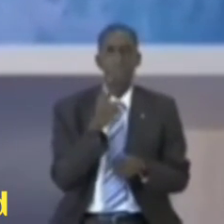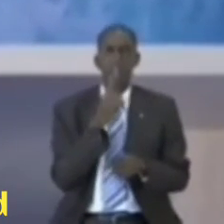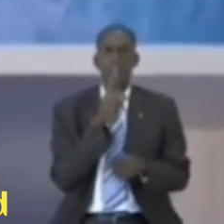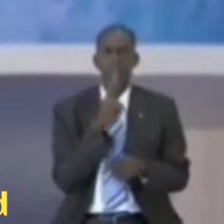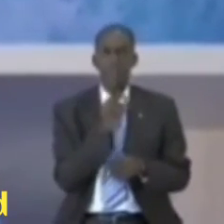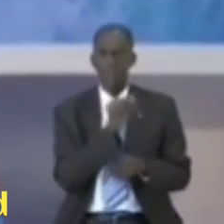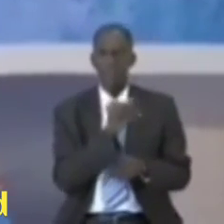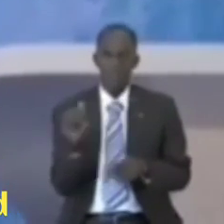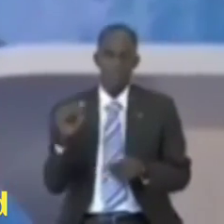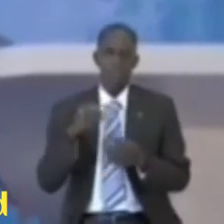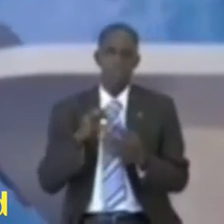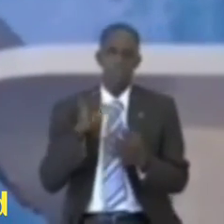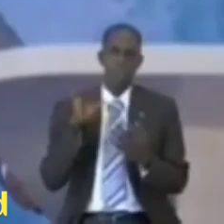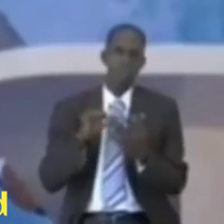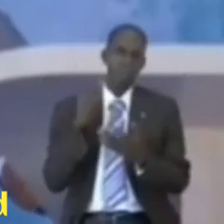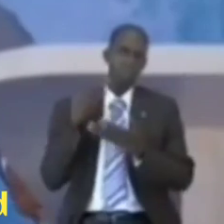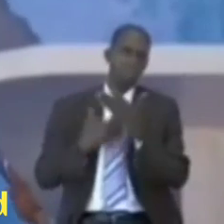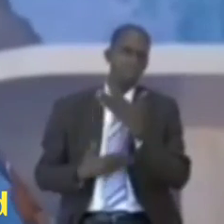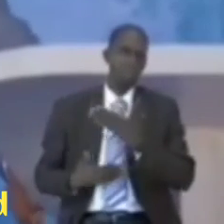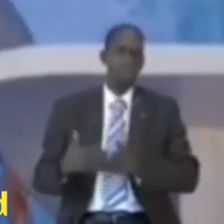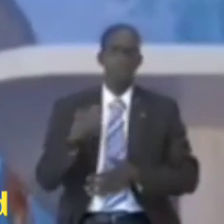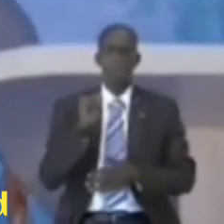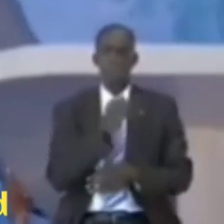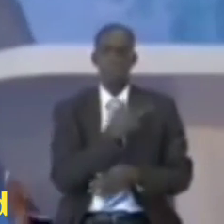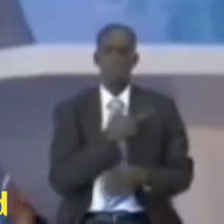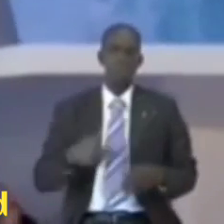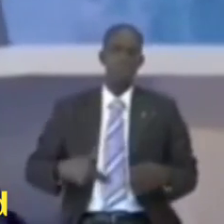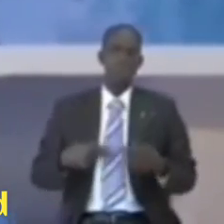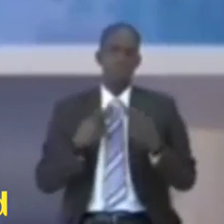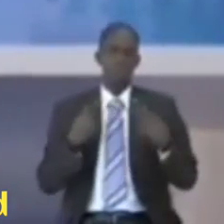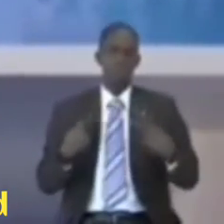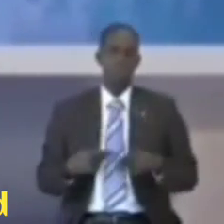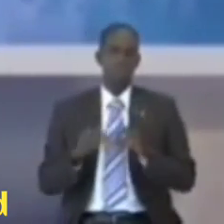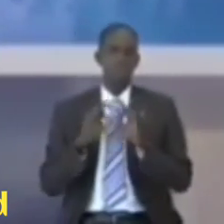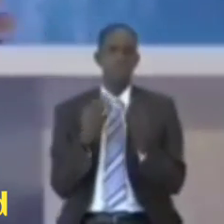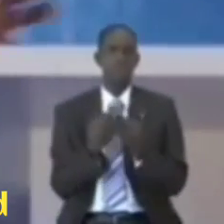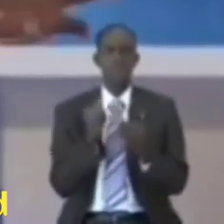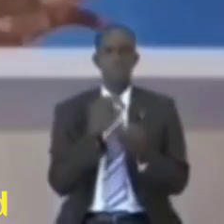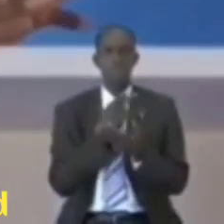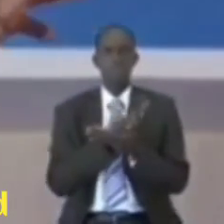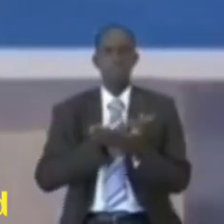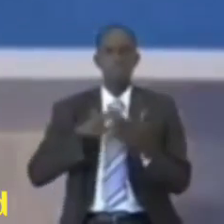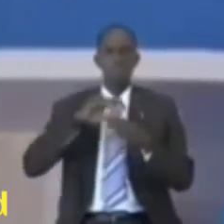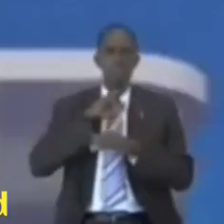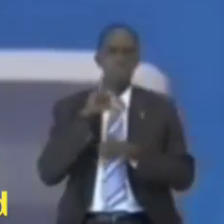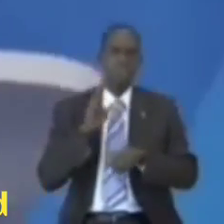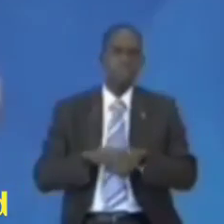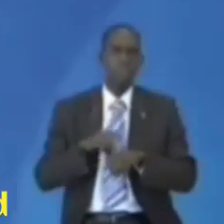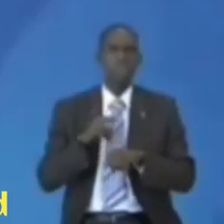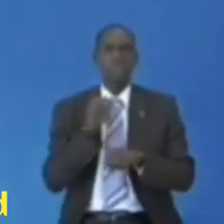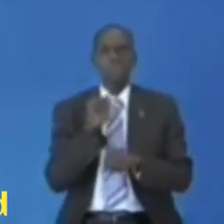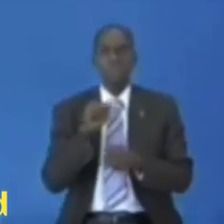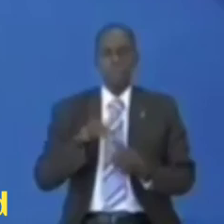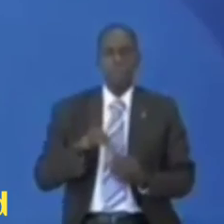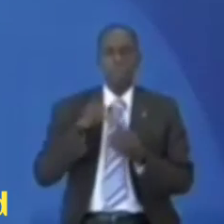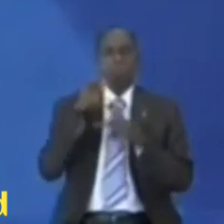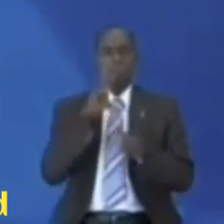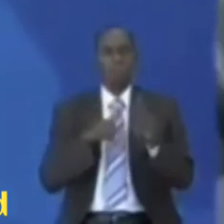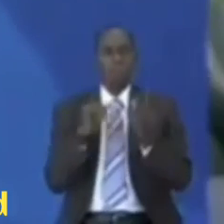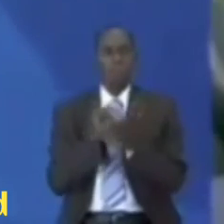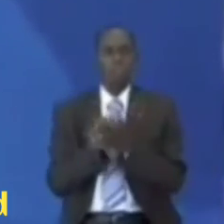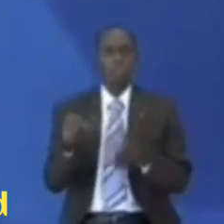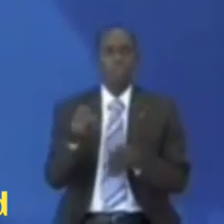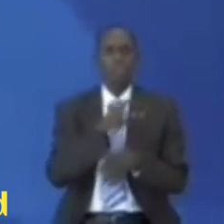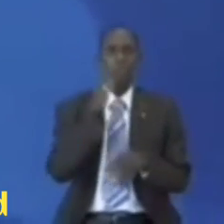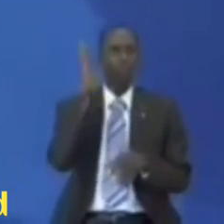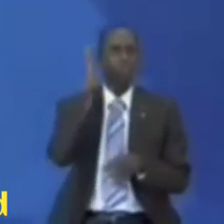chosen generation, a royal priesthood, and holy nation, a peculiar people, that ye should